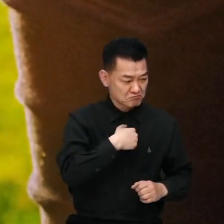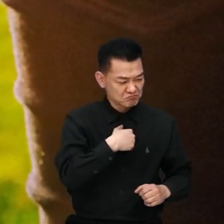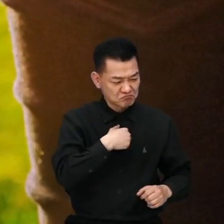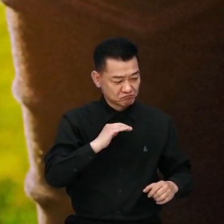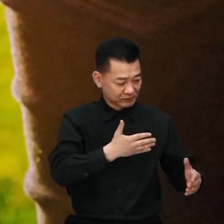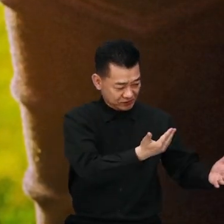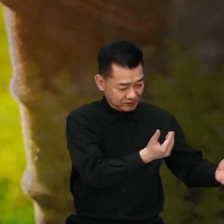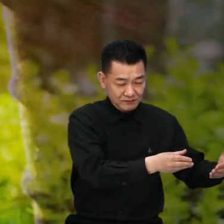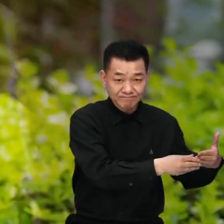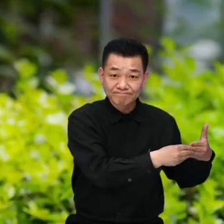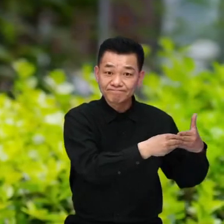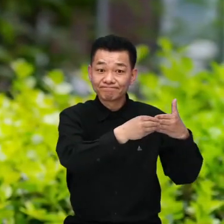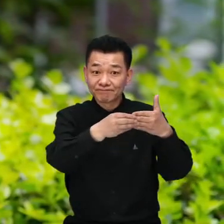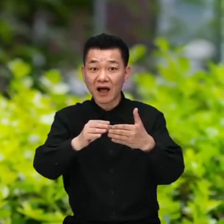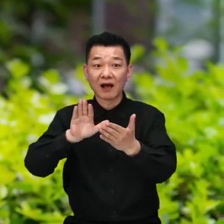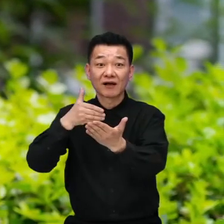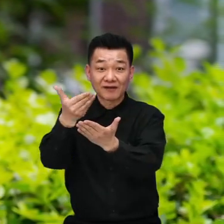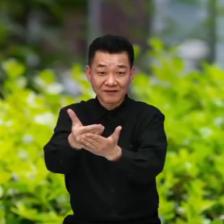home."